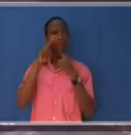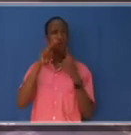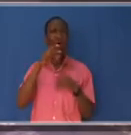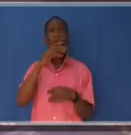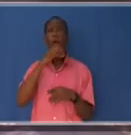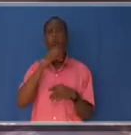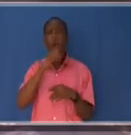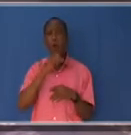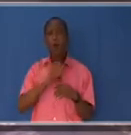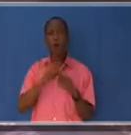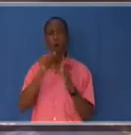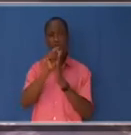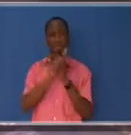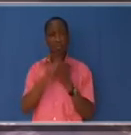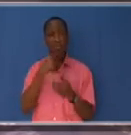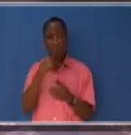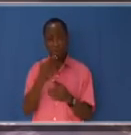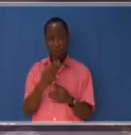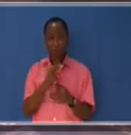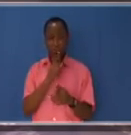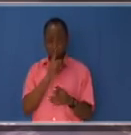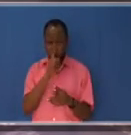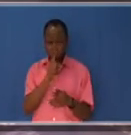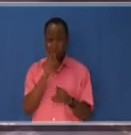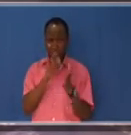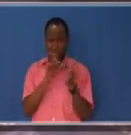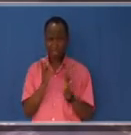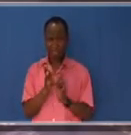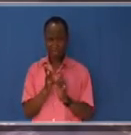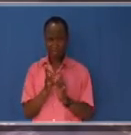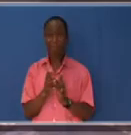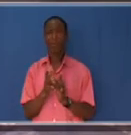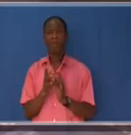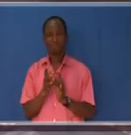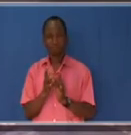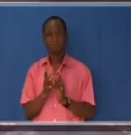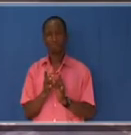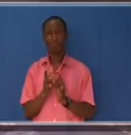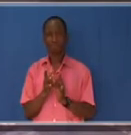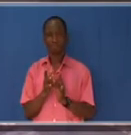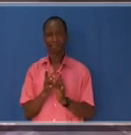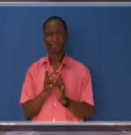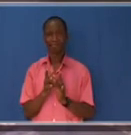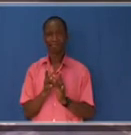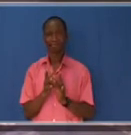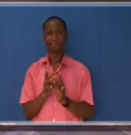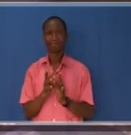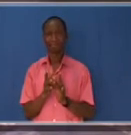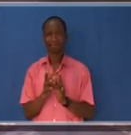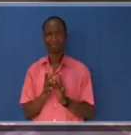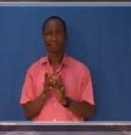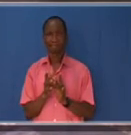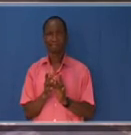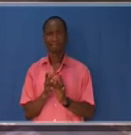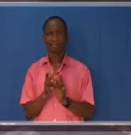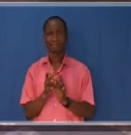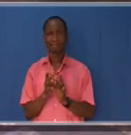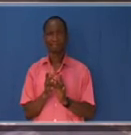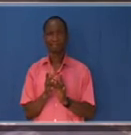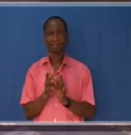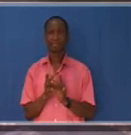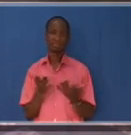se ye yankasa ye kenkan babo no kra na ye ntiasi ye na ye butu niema bi na